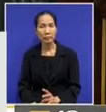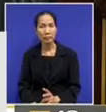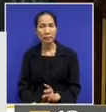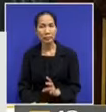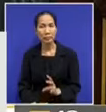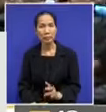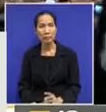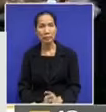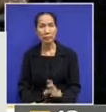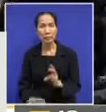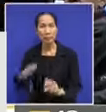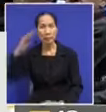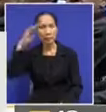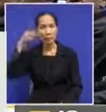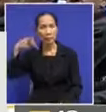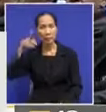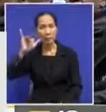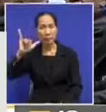the vote has begun.